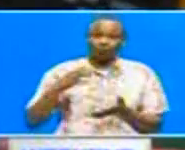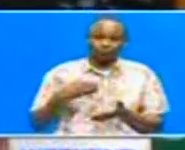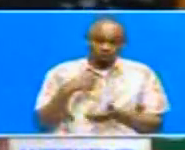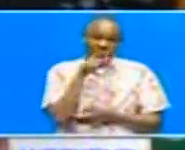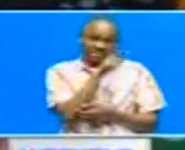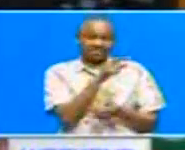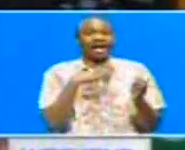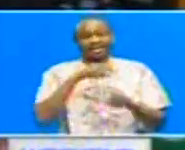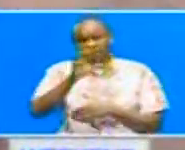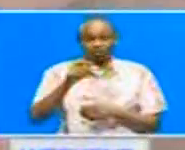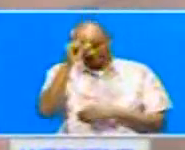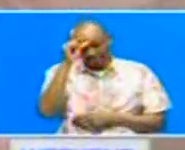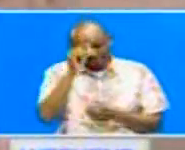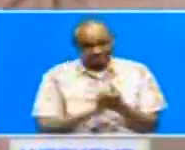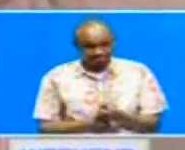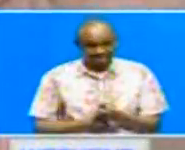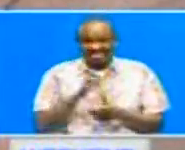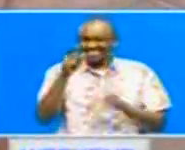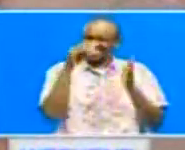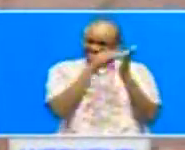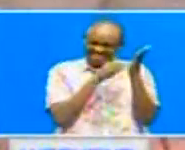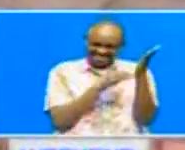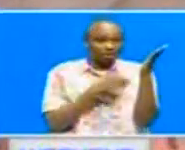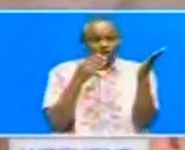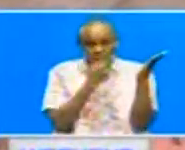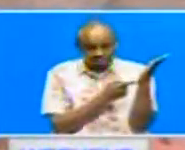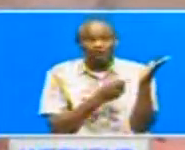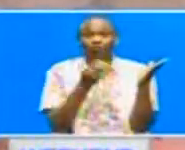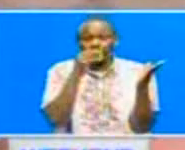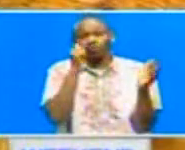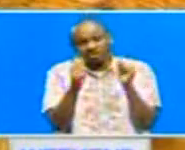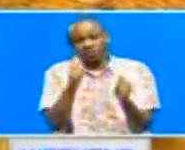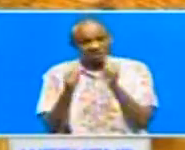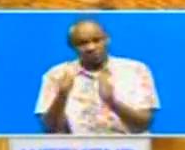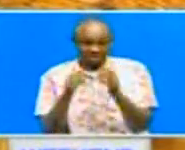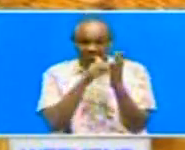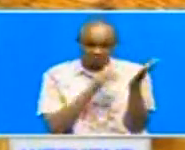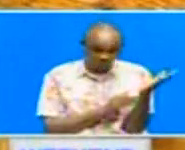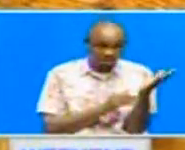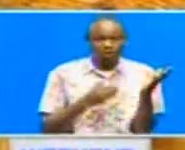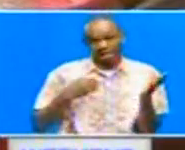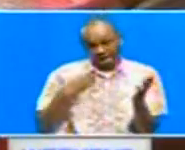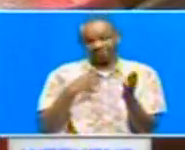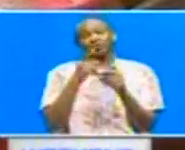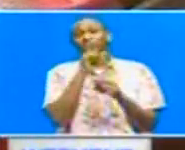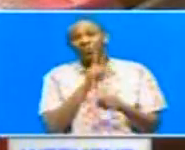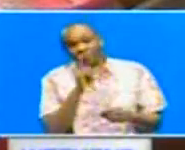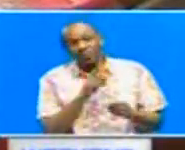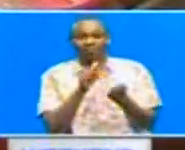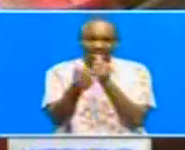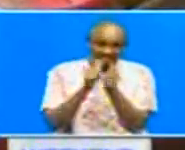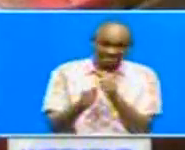and the county governments. This list states which foods will be regulated. It comprises cereals such as